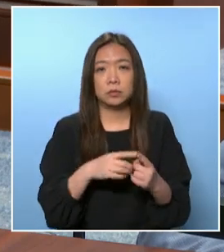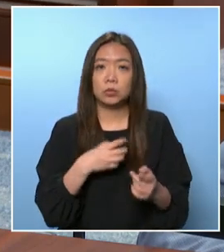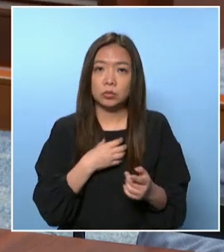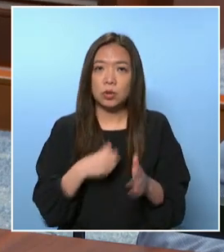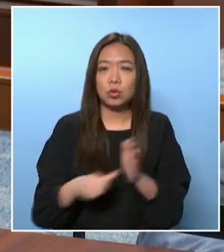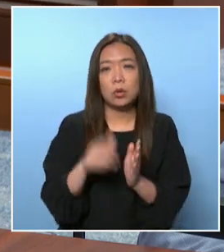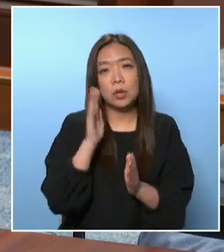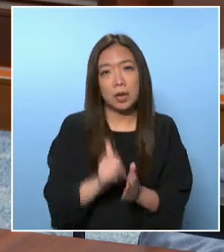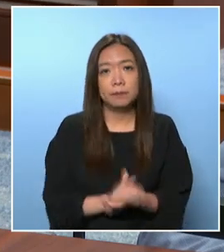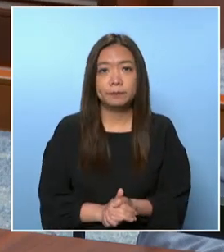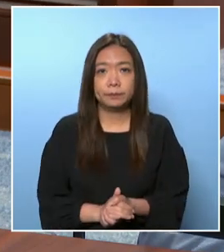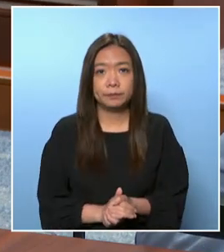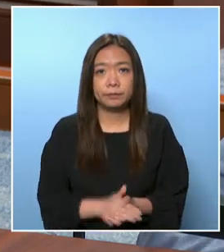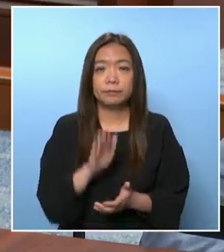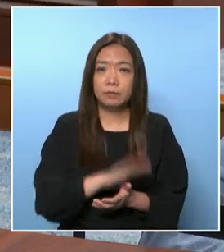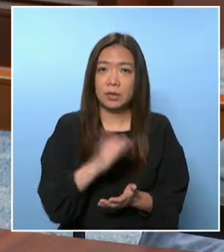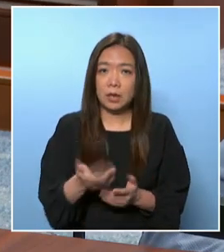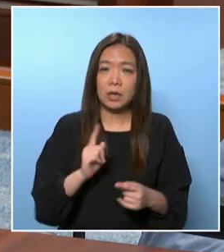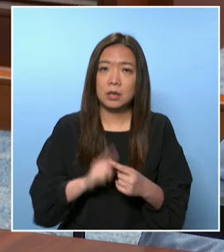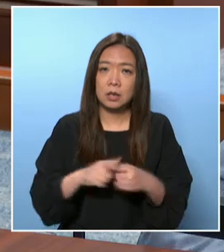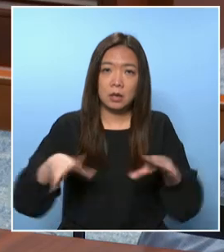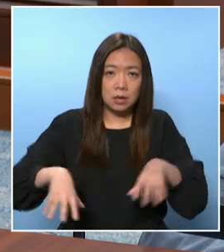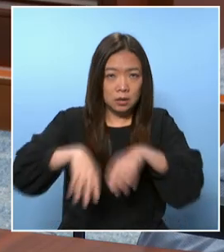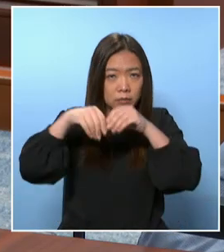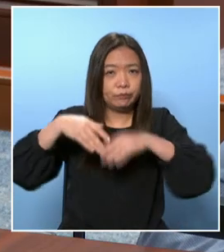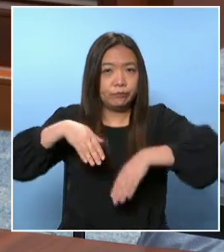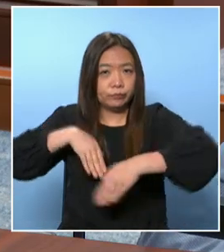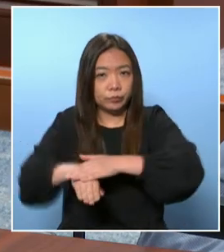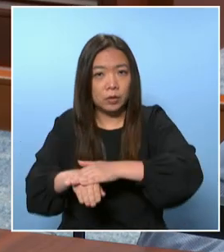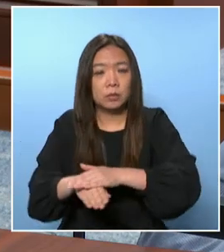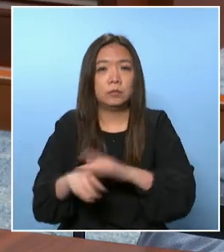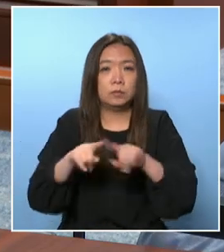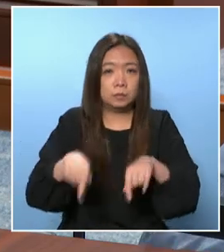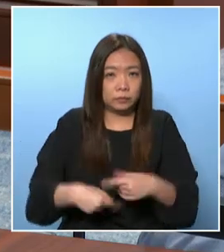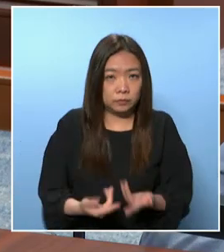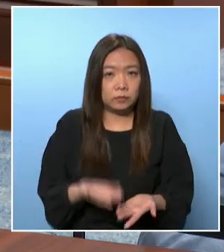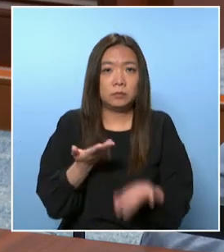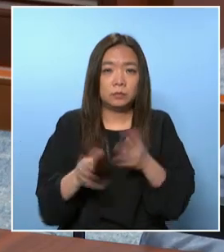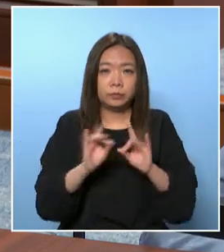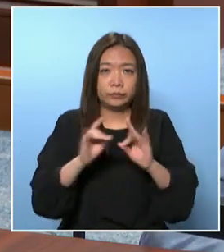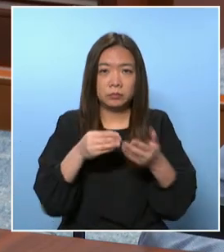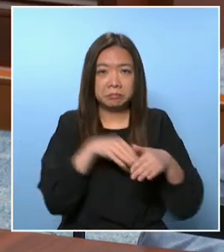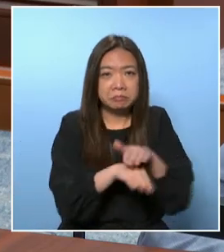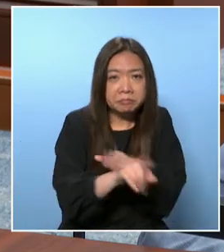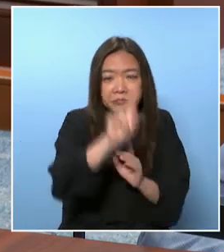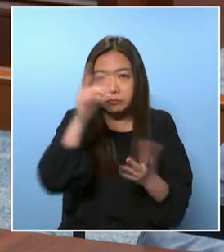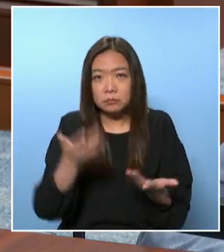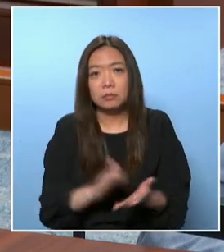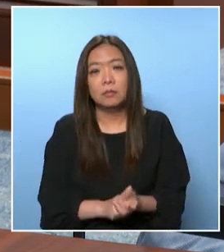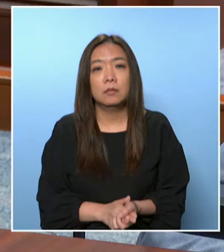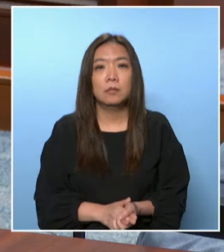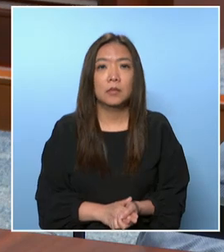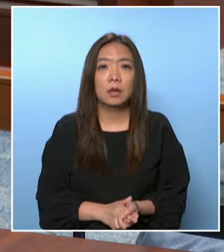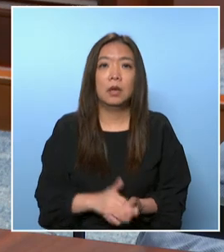should leave the initiative to the patients themselves. As to the